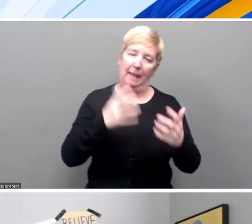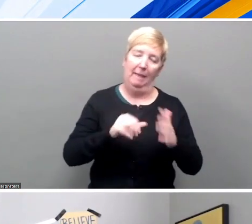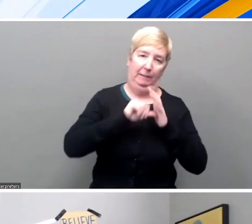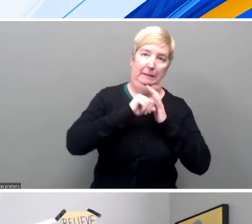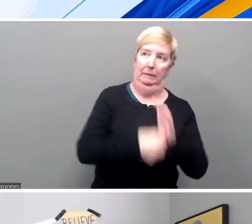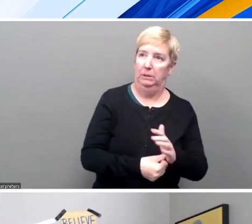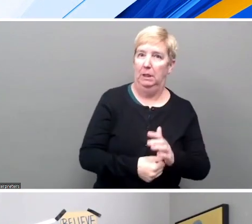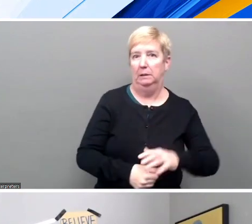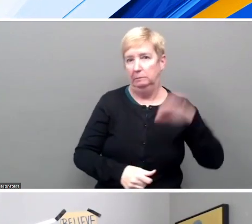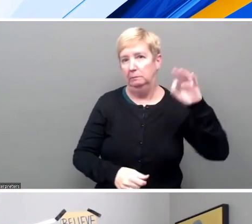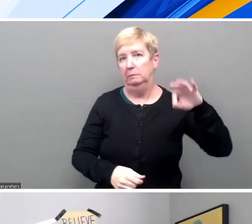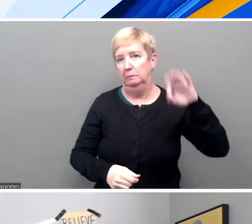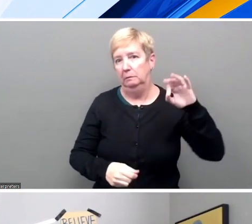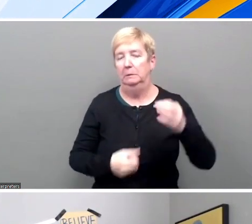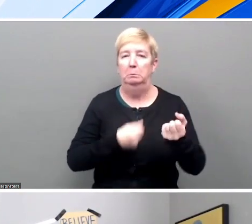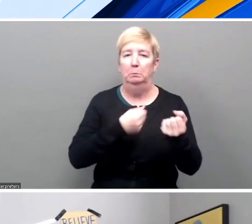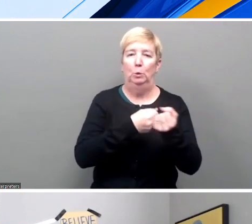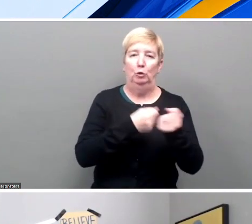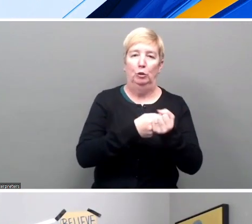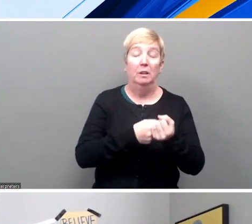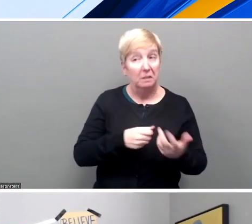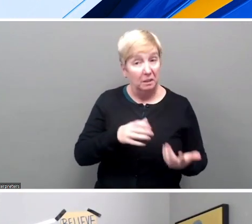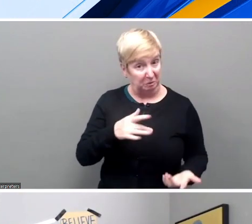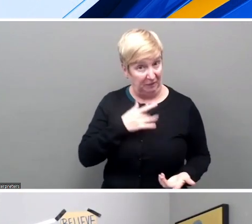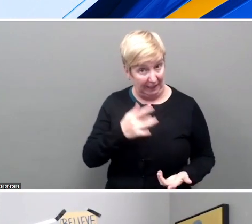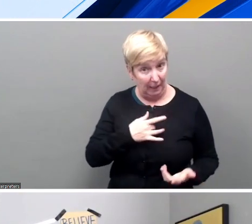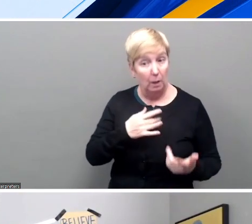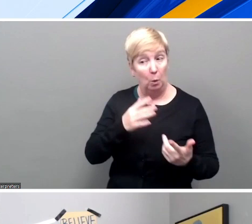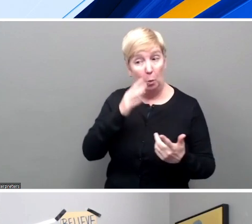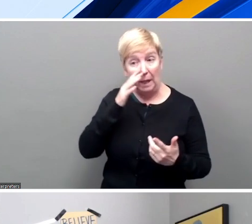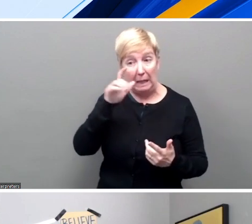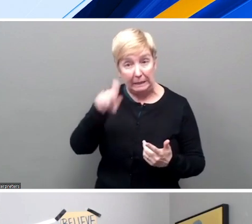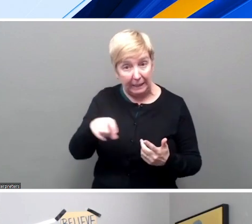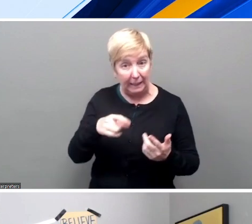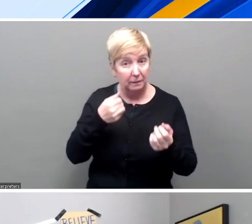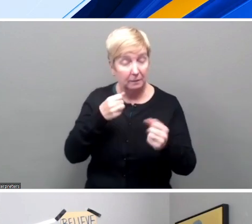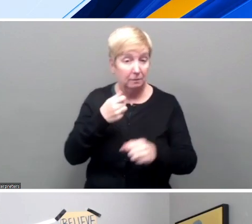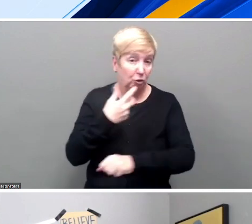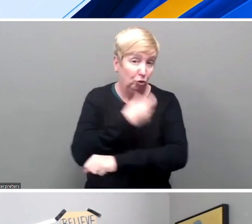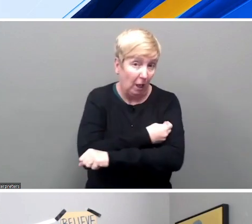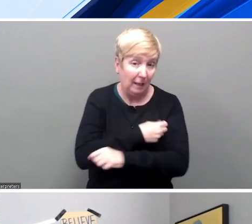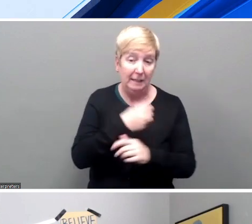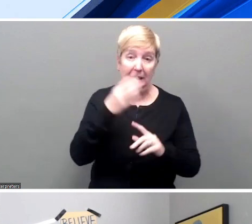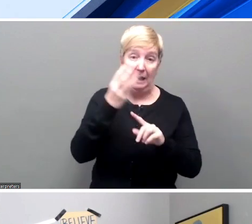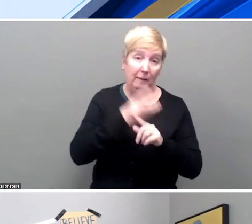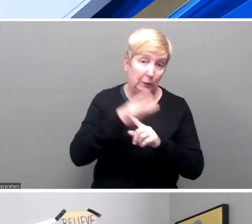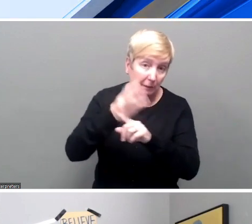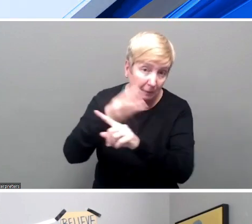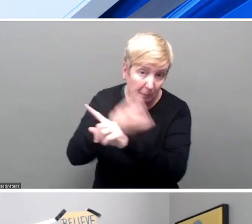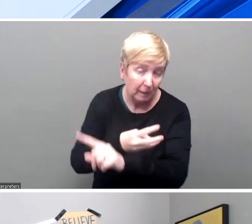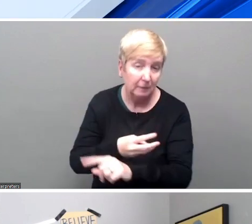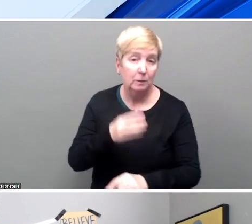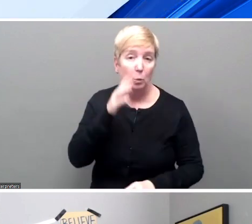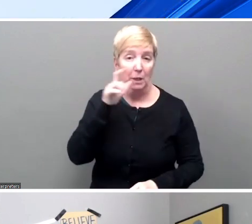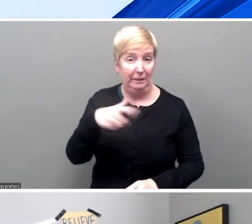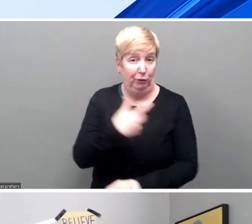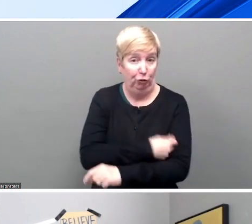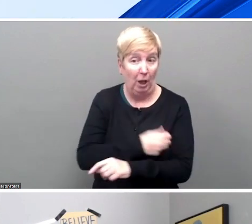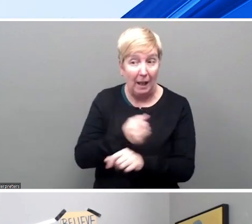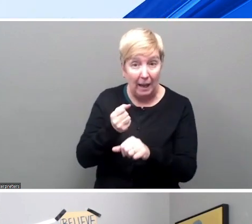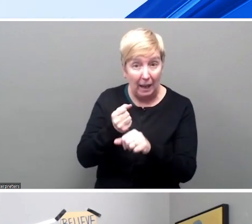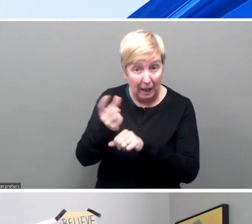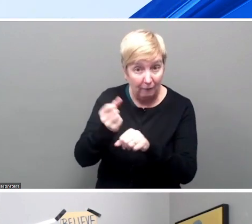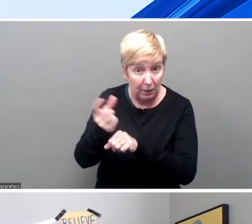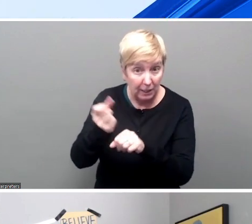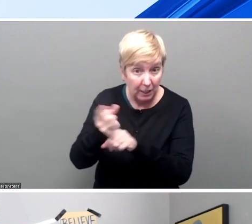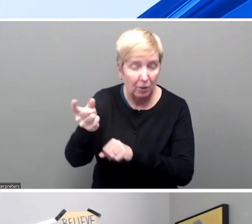of the public maybe needing to get booster shots every 6 months, every year, kind of like a flu shot? Kind of the question came up, I think,